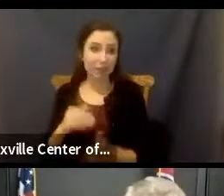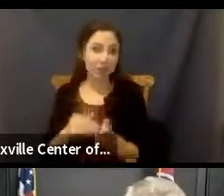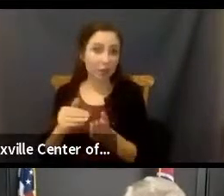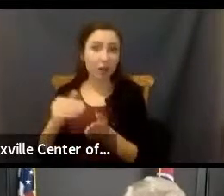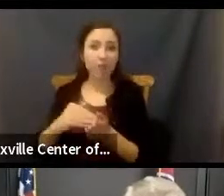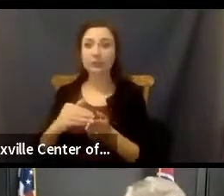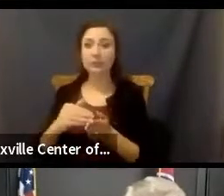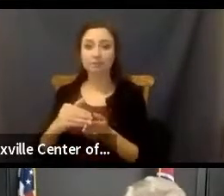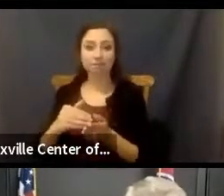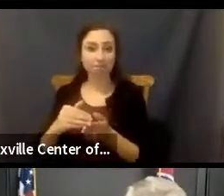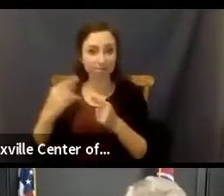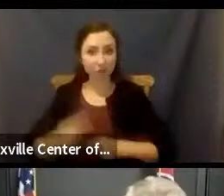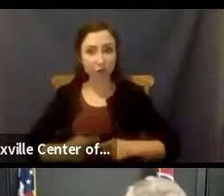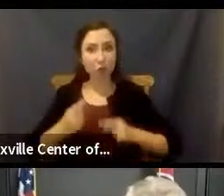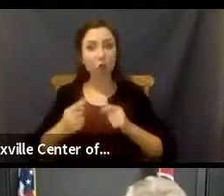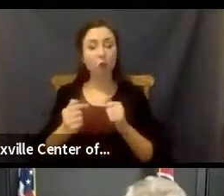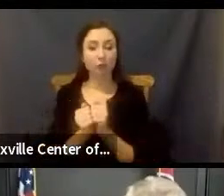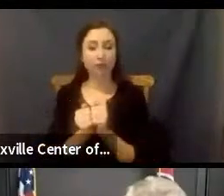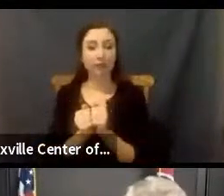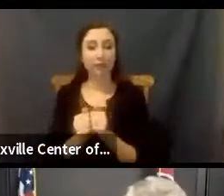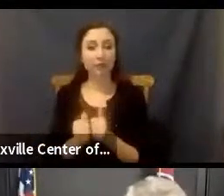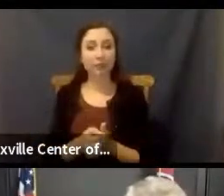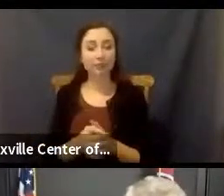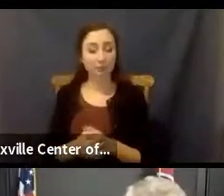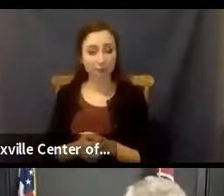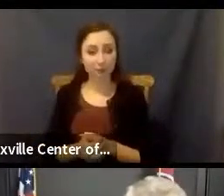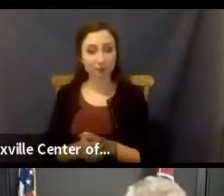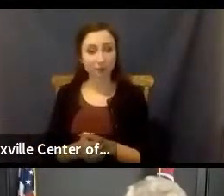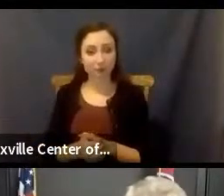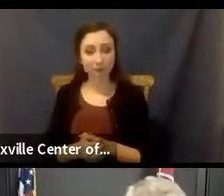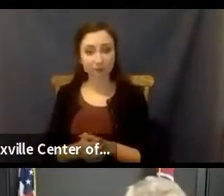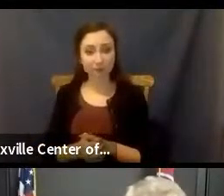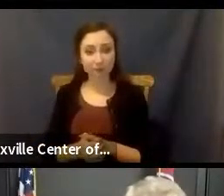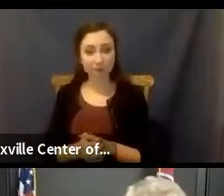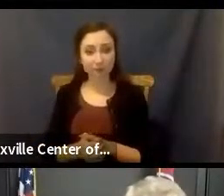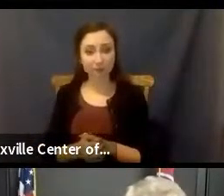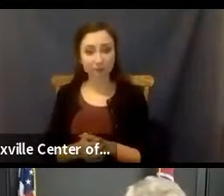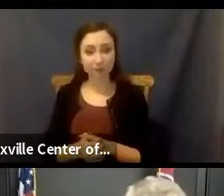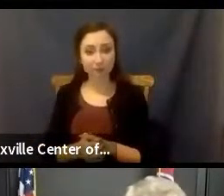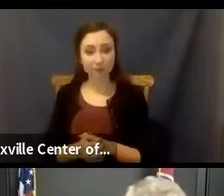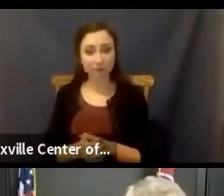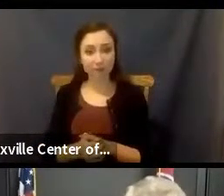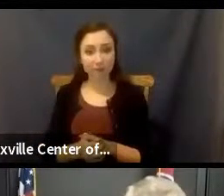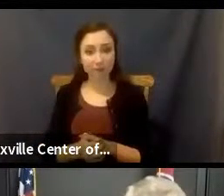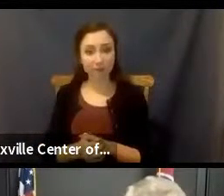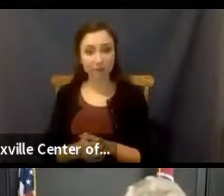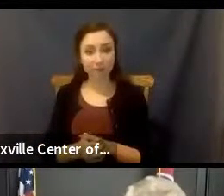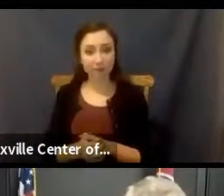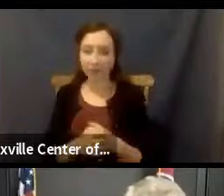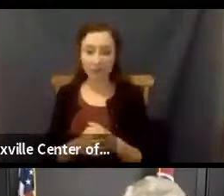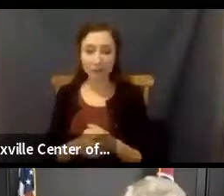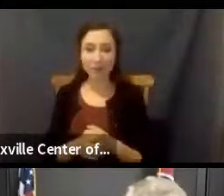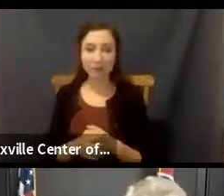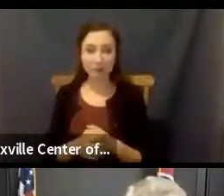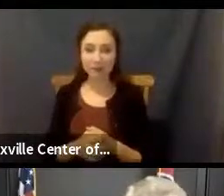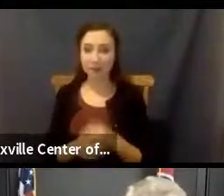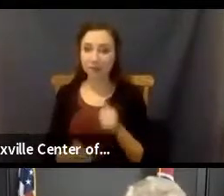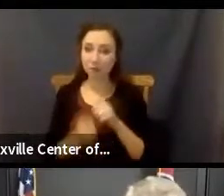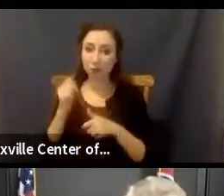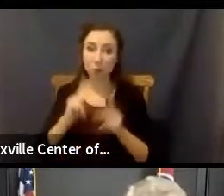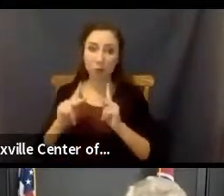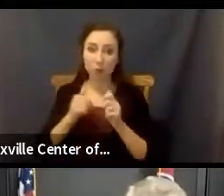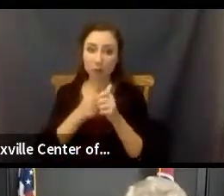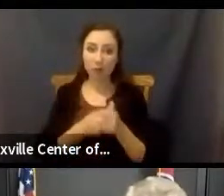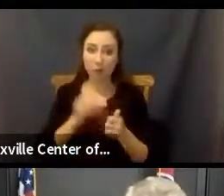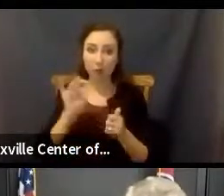with. And there aren't very many of them. Most of them are following this guidance, and we really